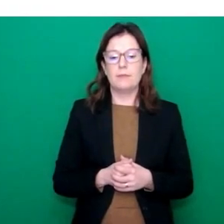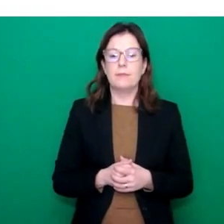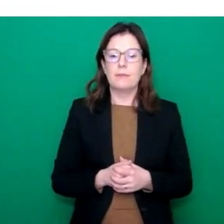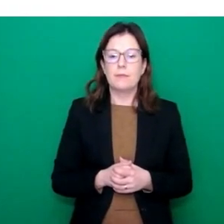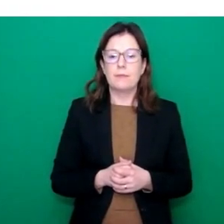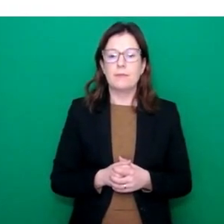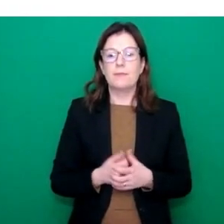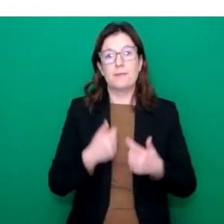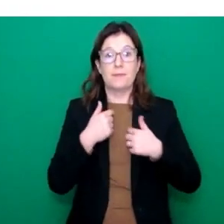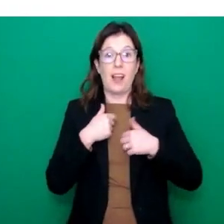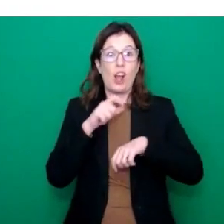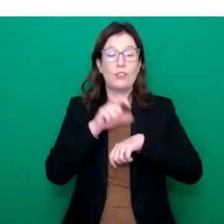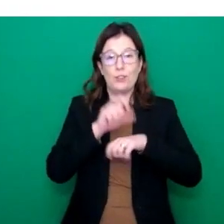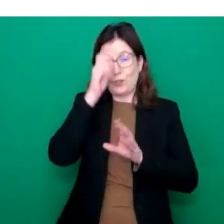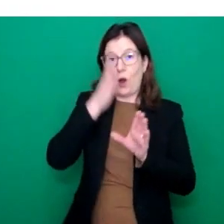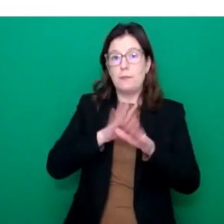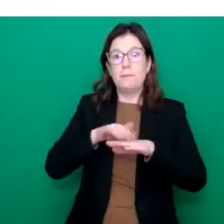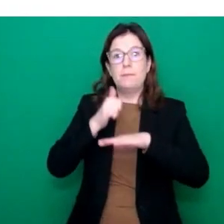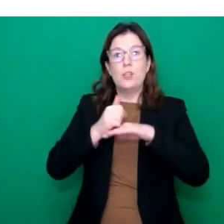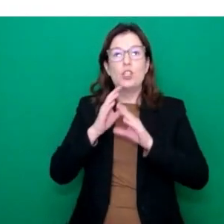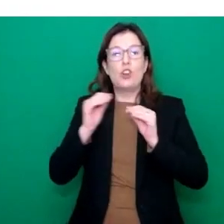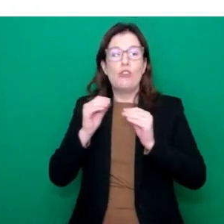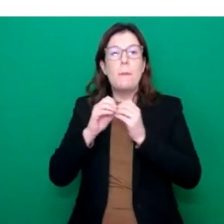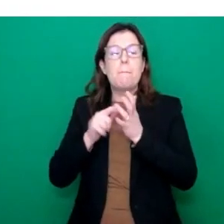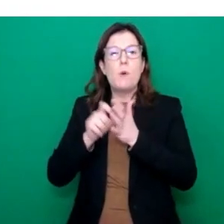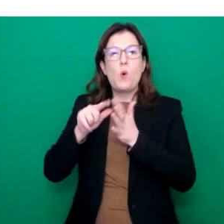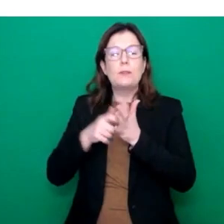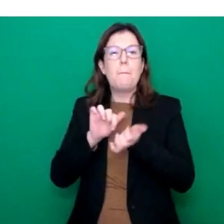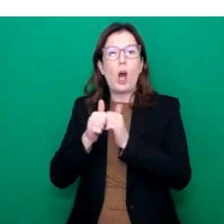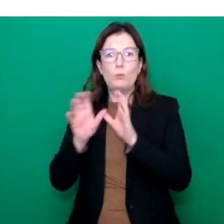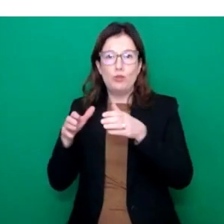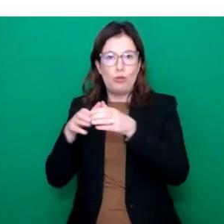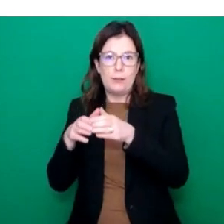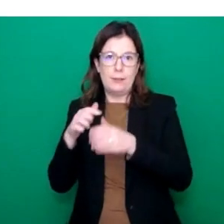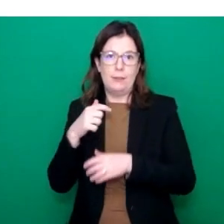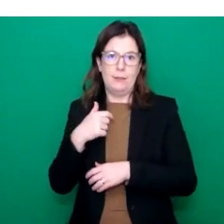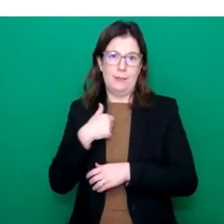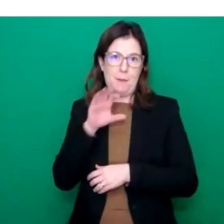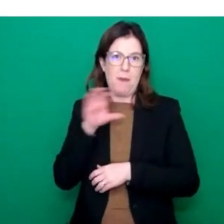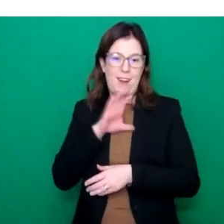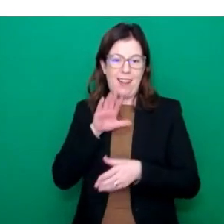I'm a consultant psychologist at Surrey and Borders Partnership Trust, and I'm here as a panel member.